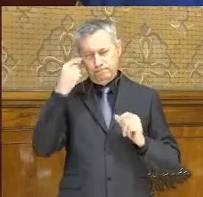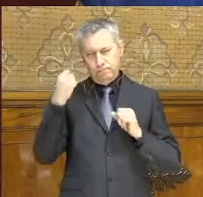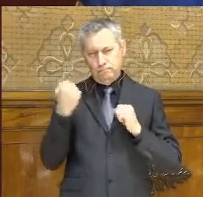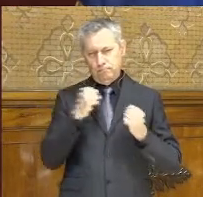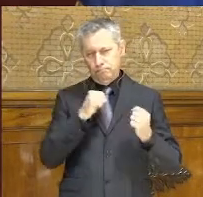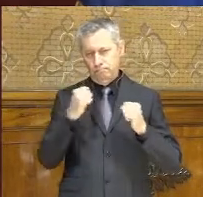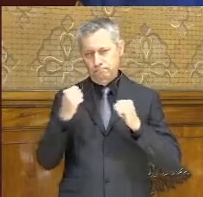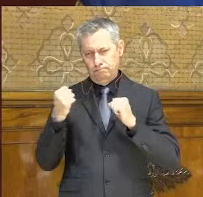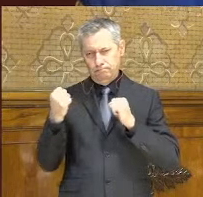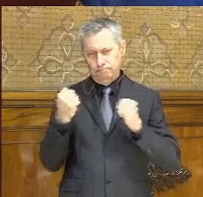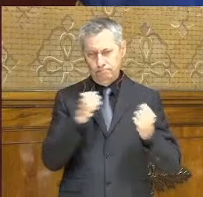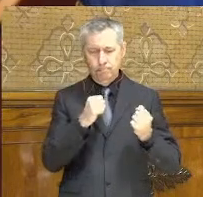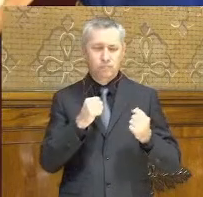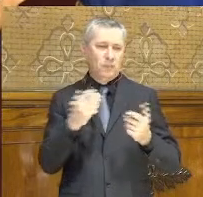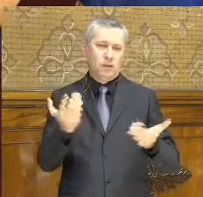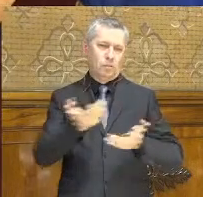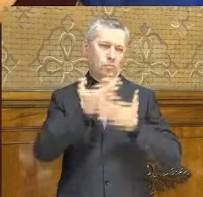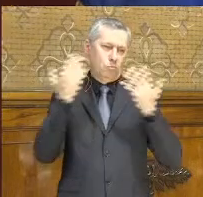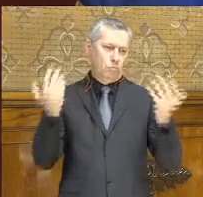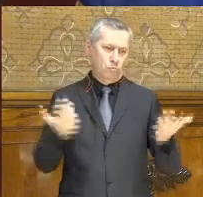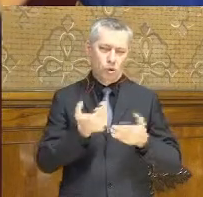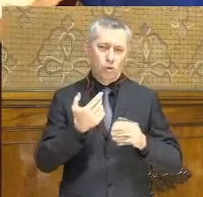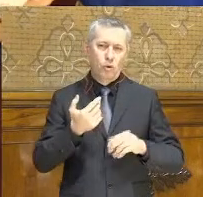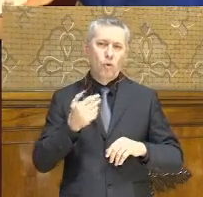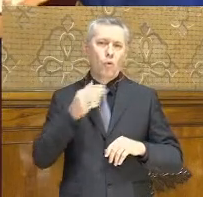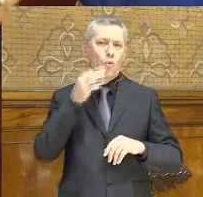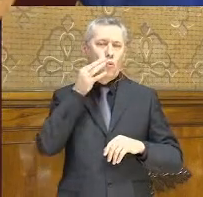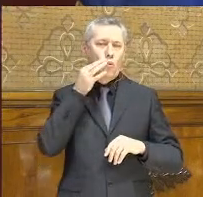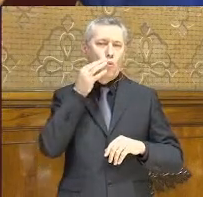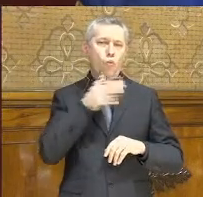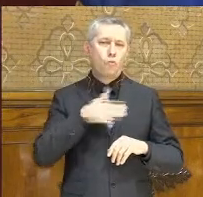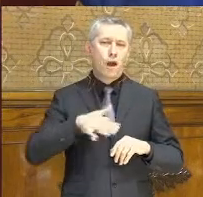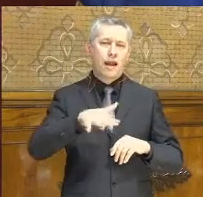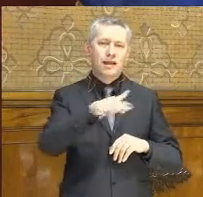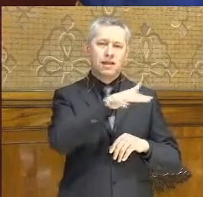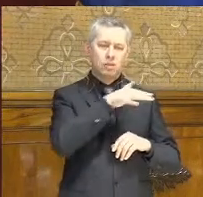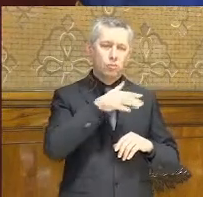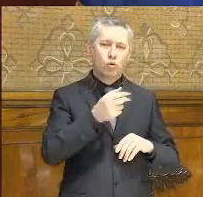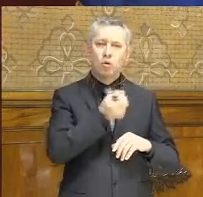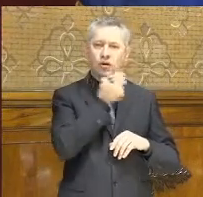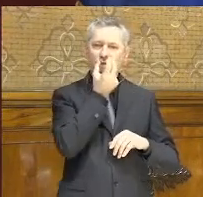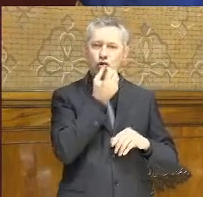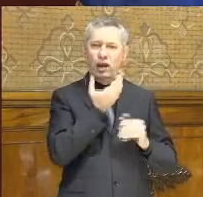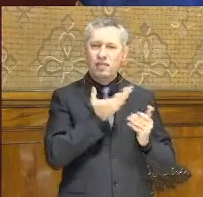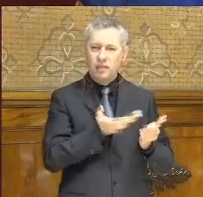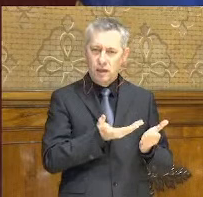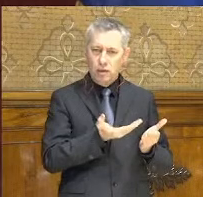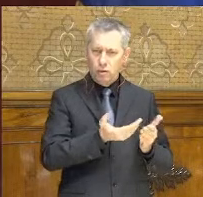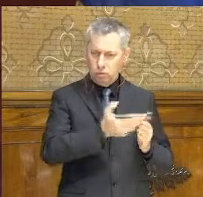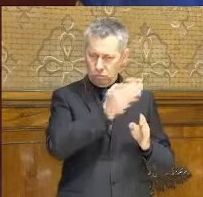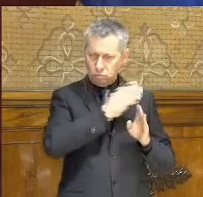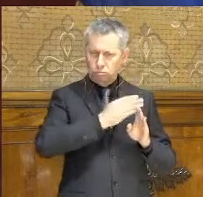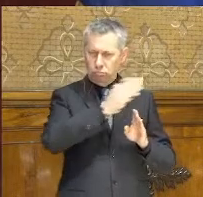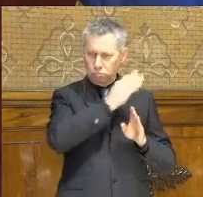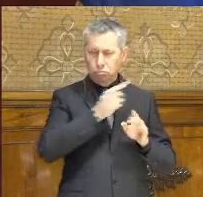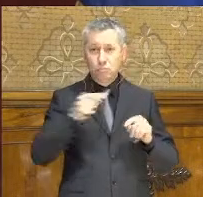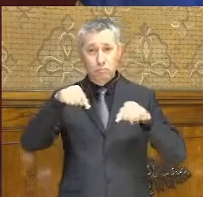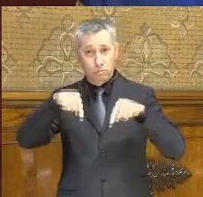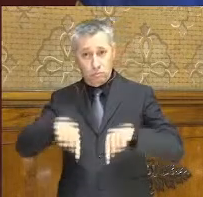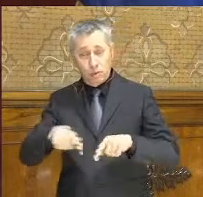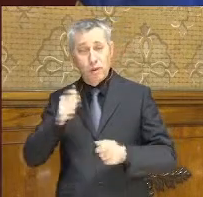Florentine humanism and humanism here, I'm always on the Padovan side. So let me tell you that it has been